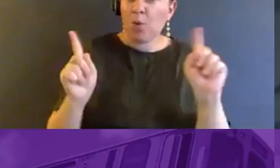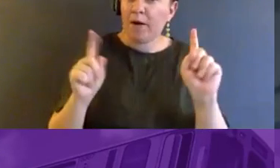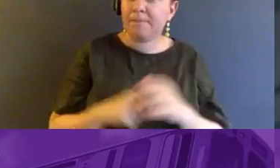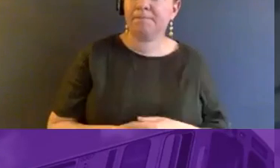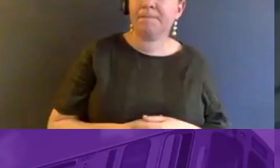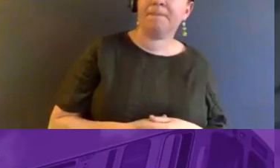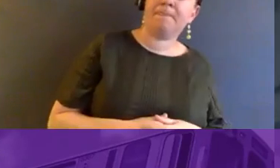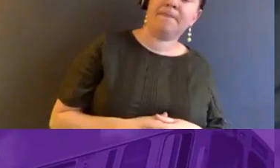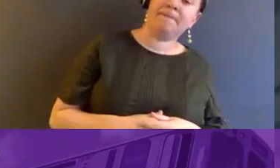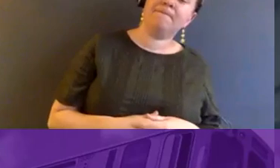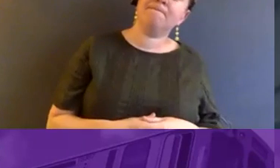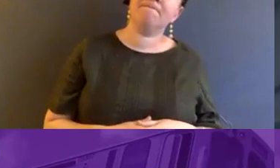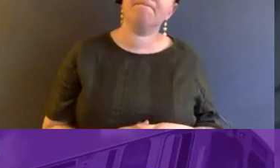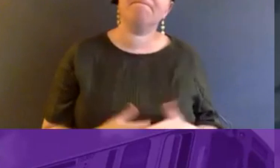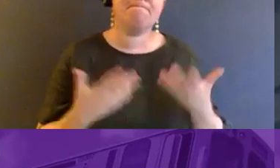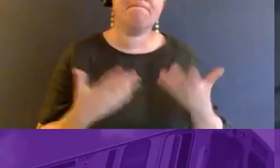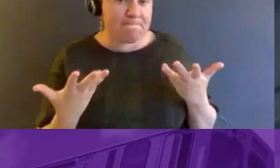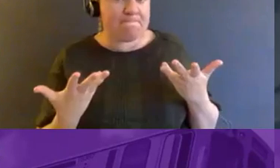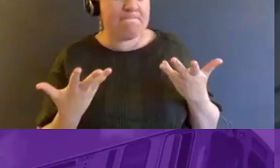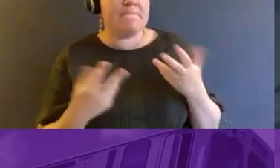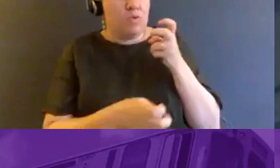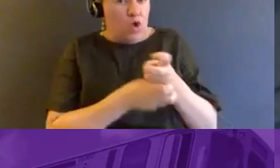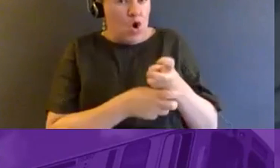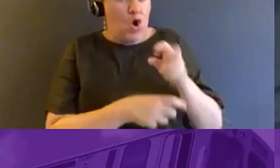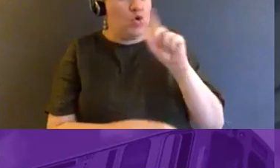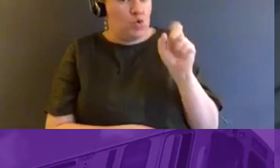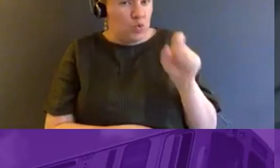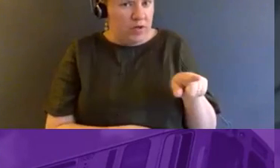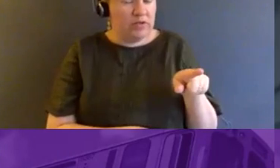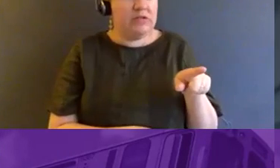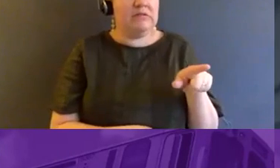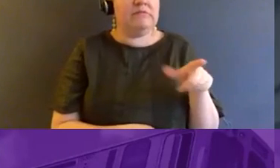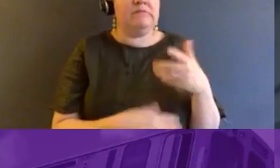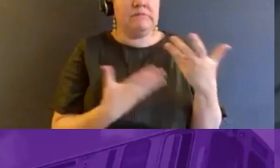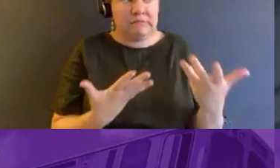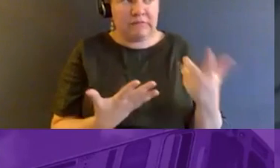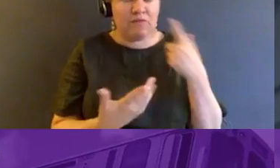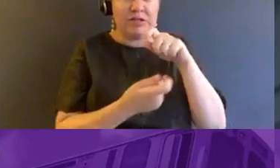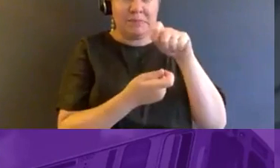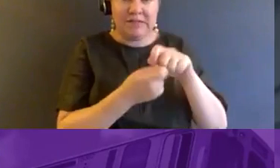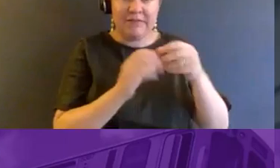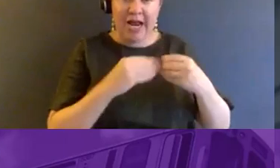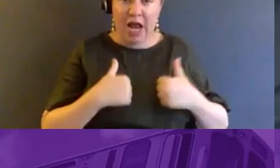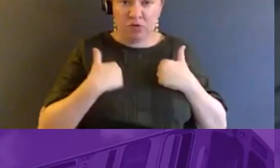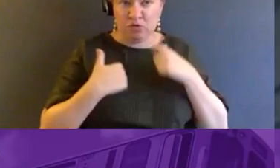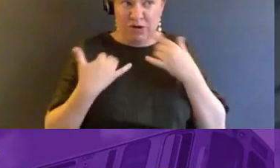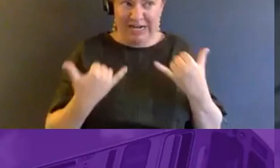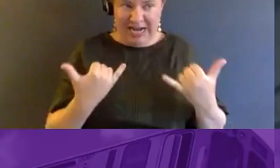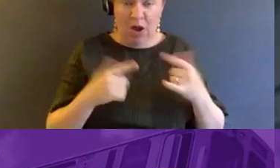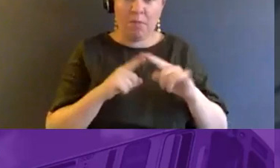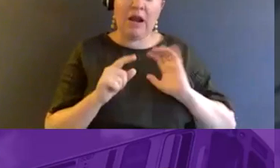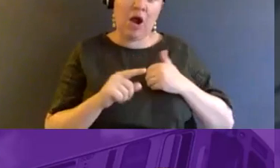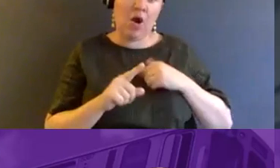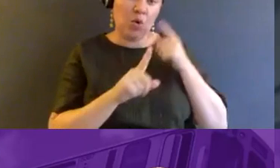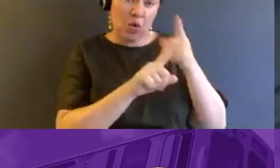It's a hard question to answer to a specific address at this time, but our goal is to keep it